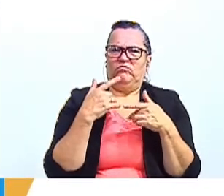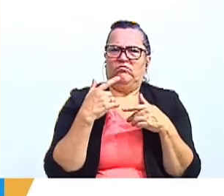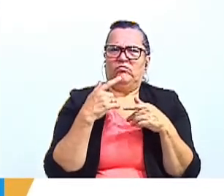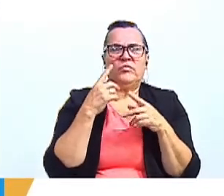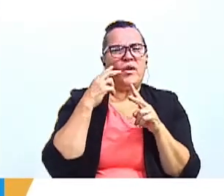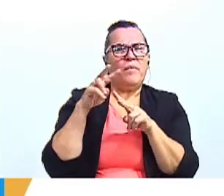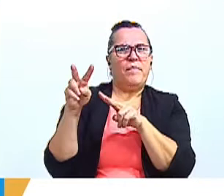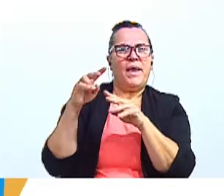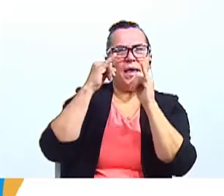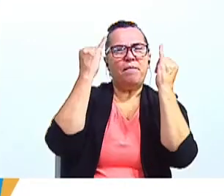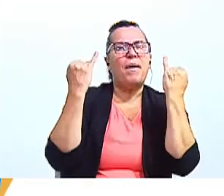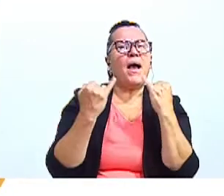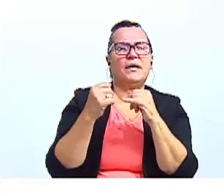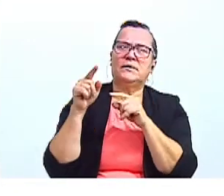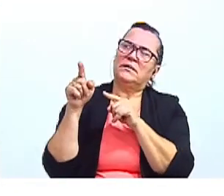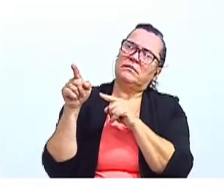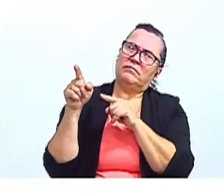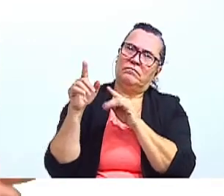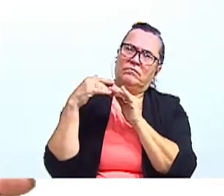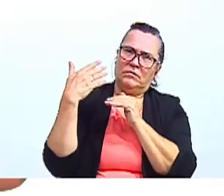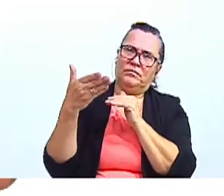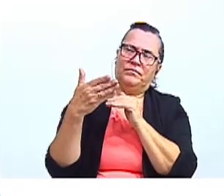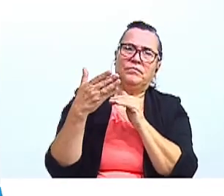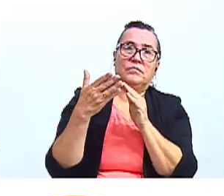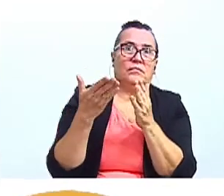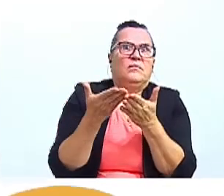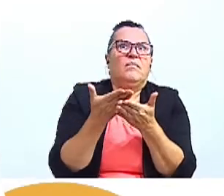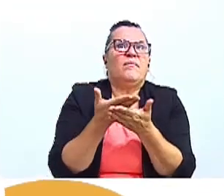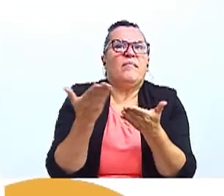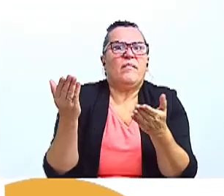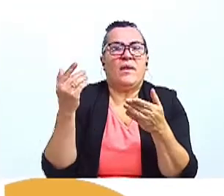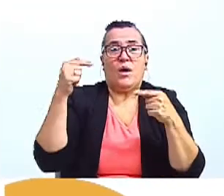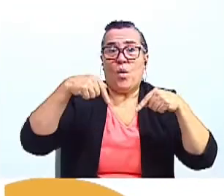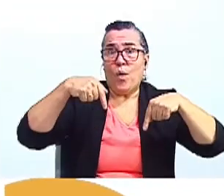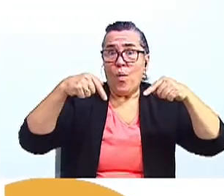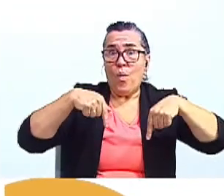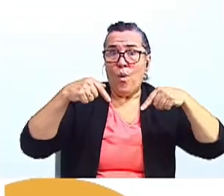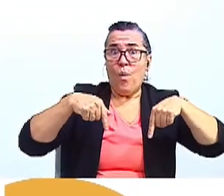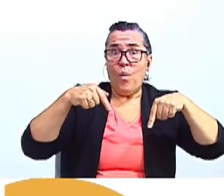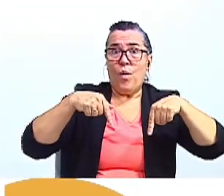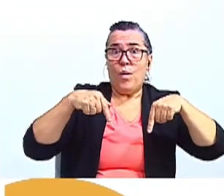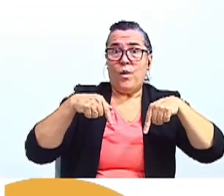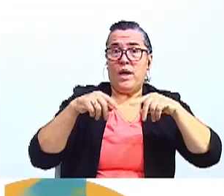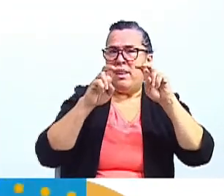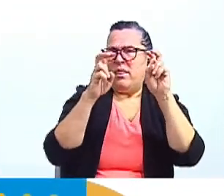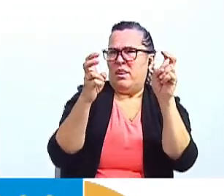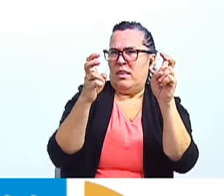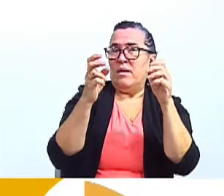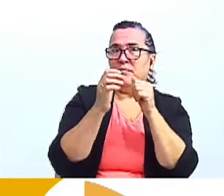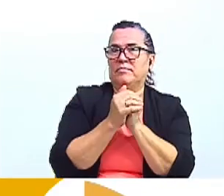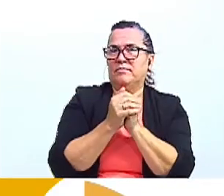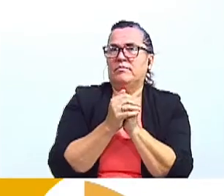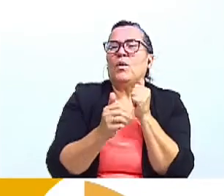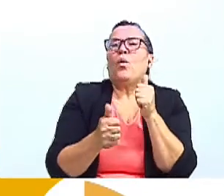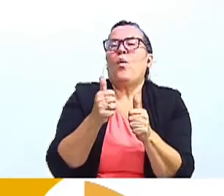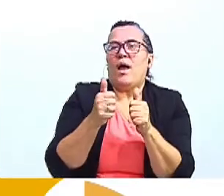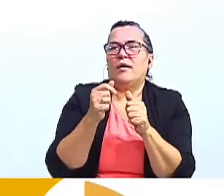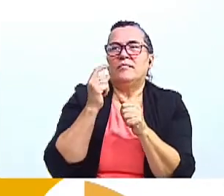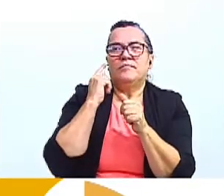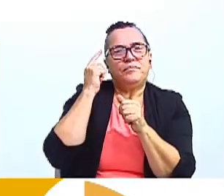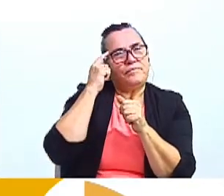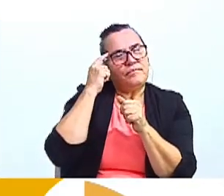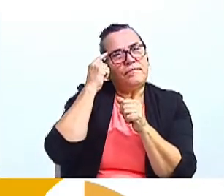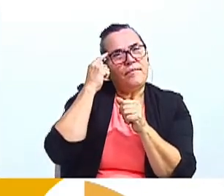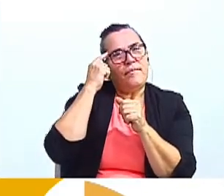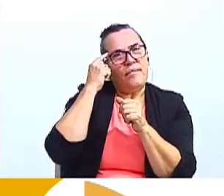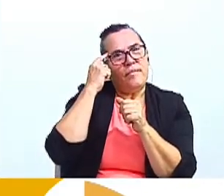following images? And what is today's theme? Okay? Think about